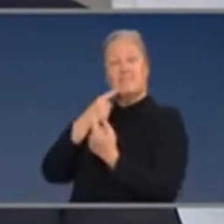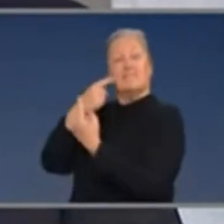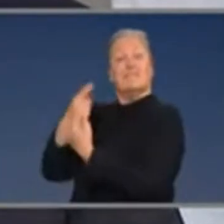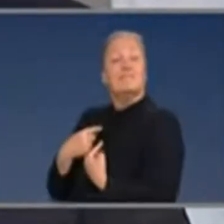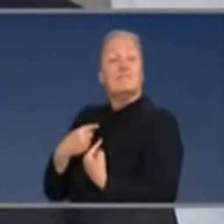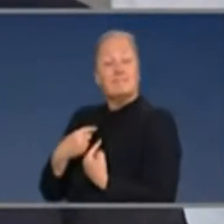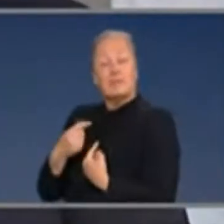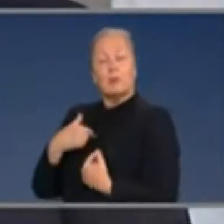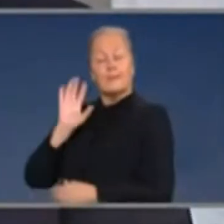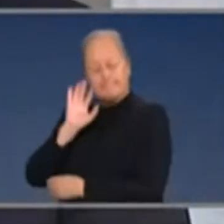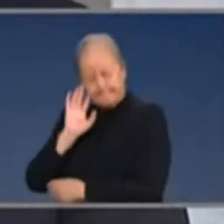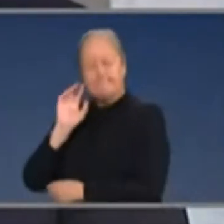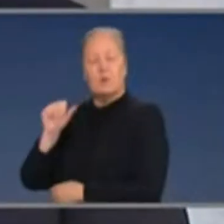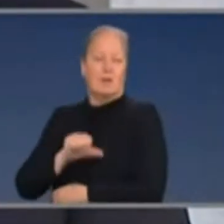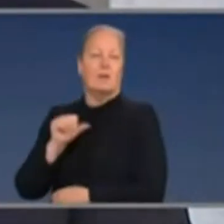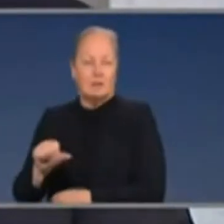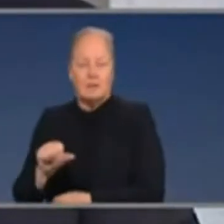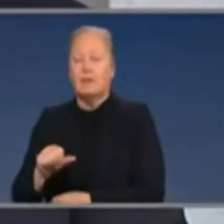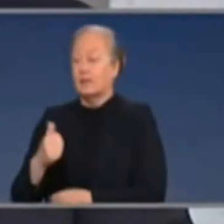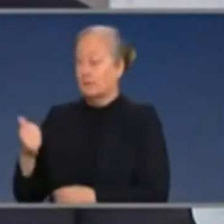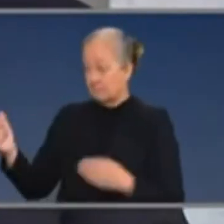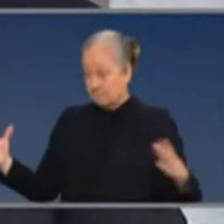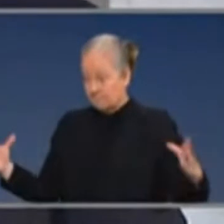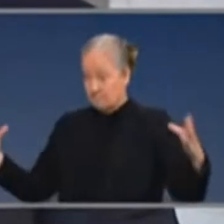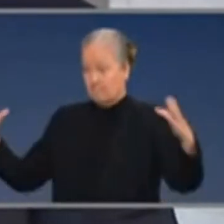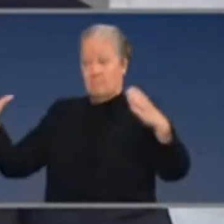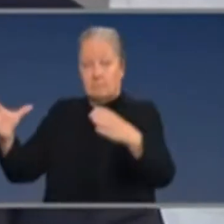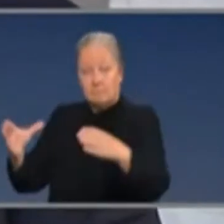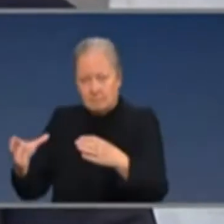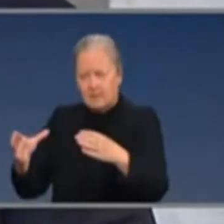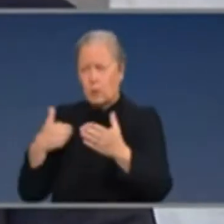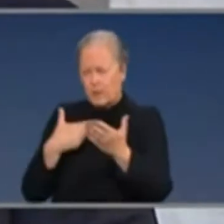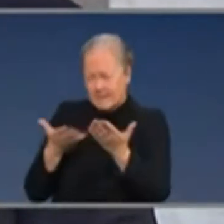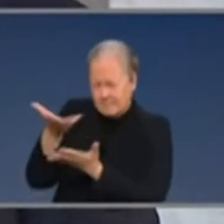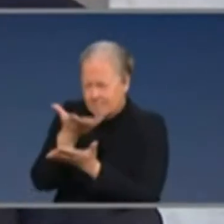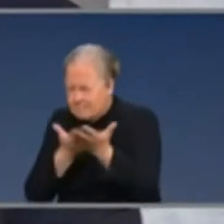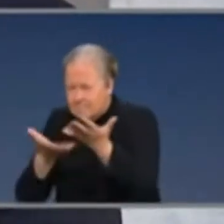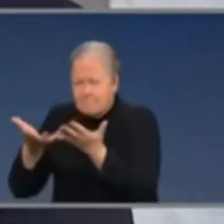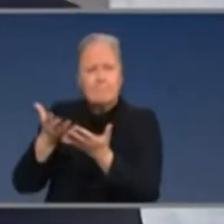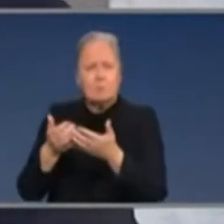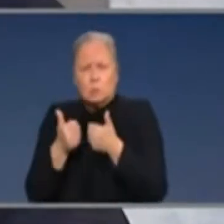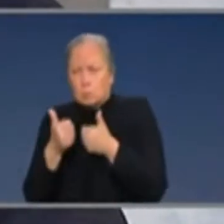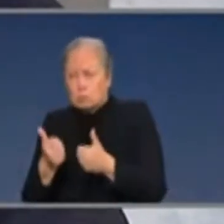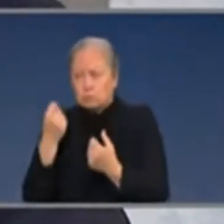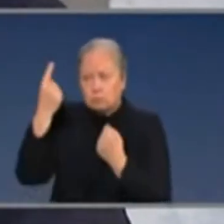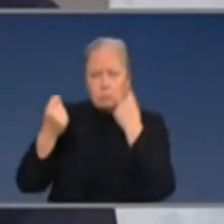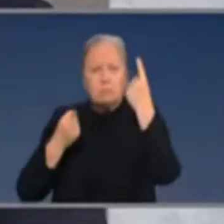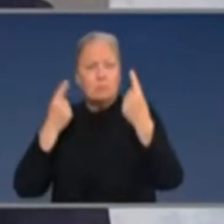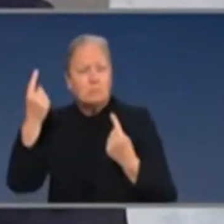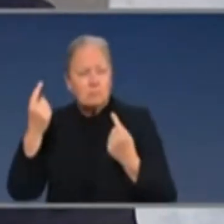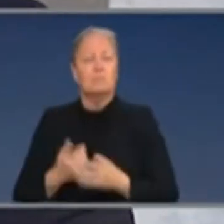doing. We're bringing people together and applying ourselves in a unity of effort to these lines of